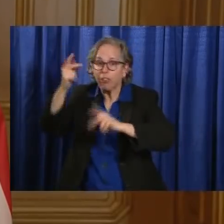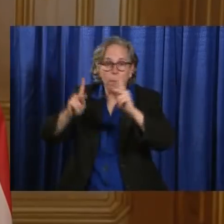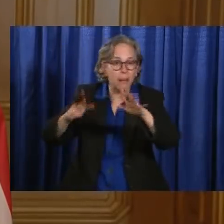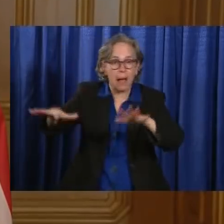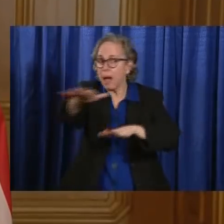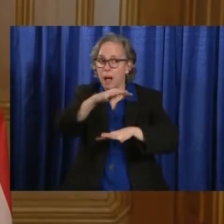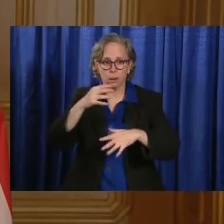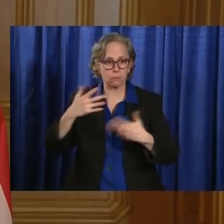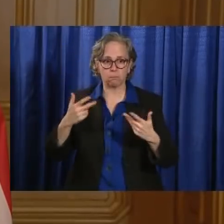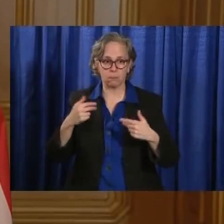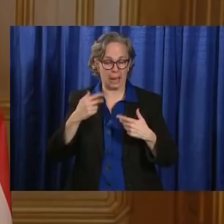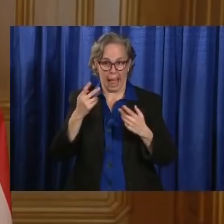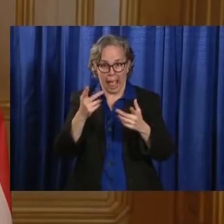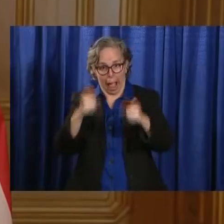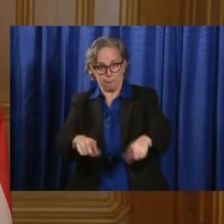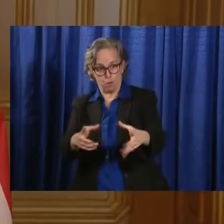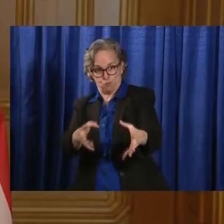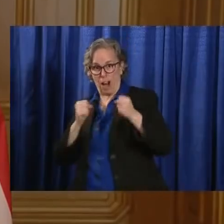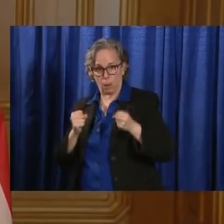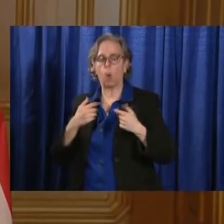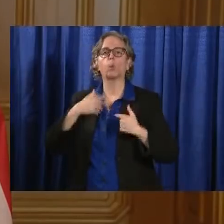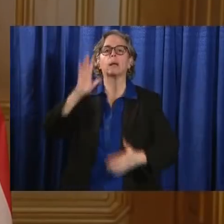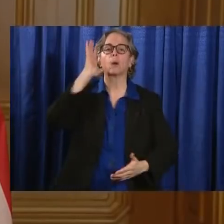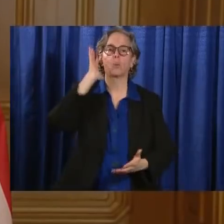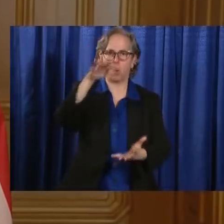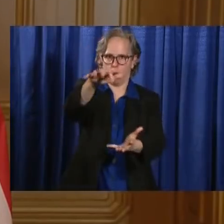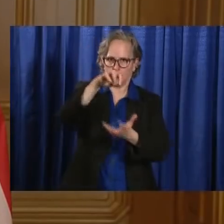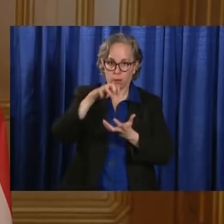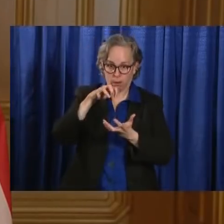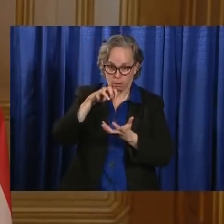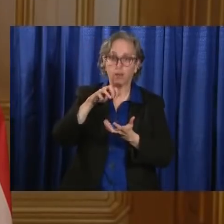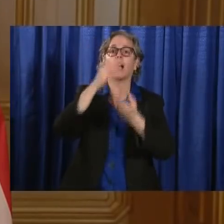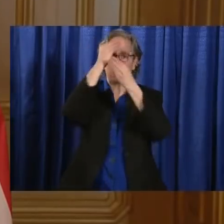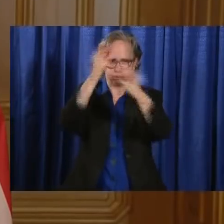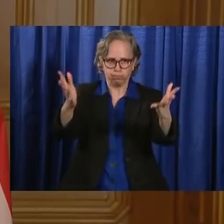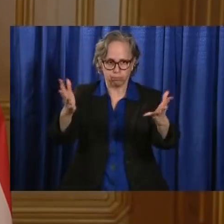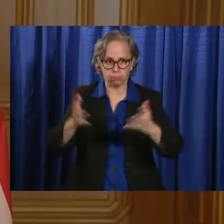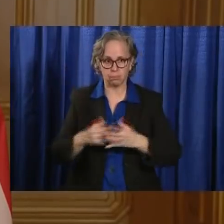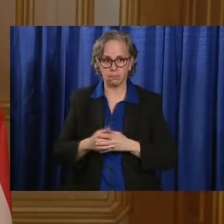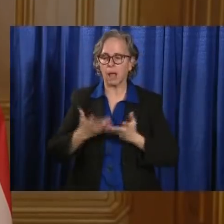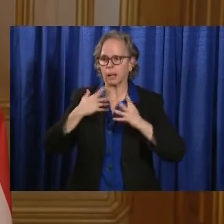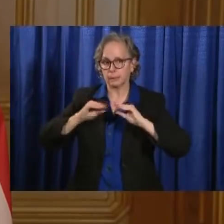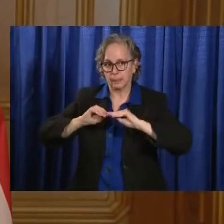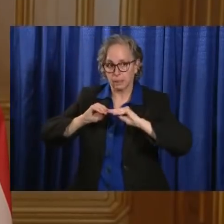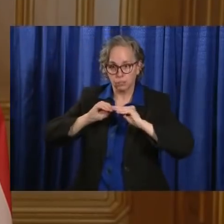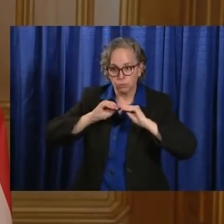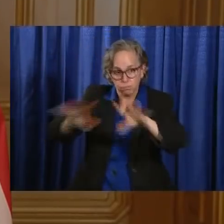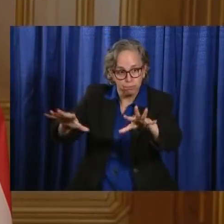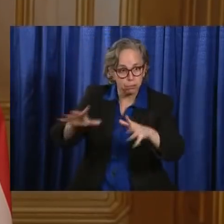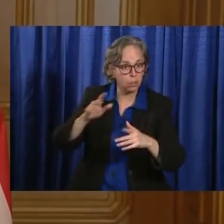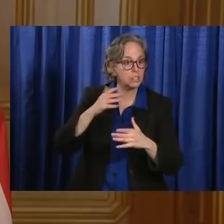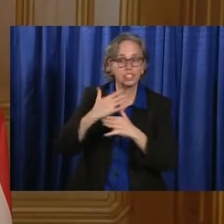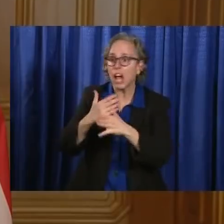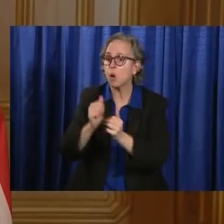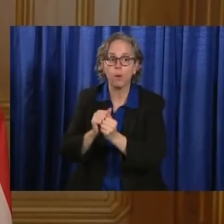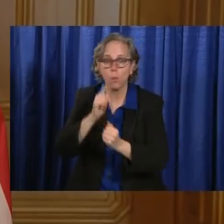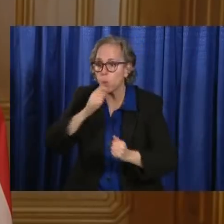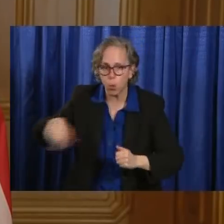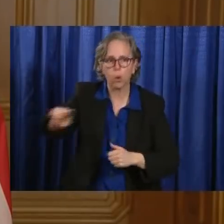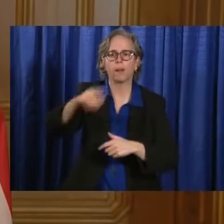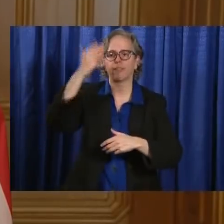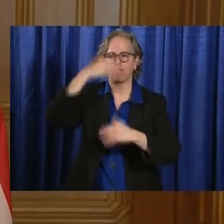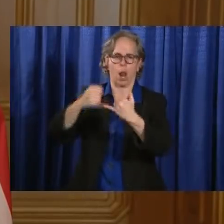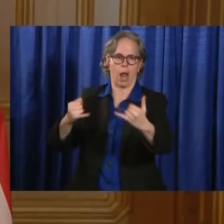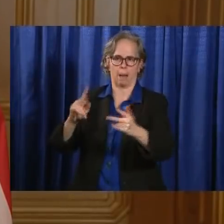overnight, but as soon as we get it in, we're getting it out. It will be going out into the field to people who need it every